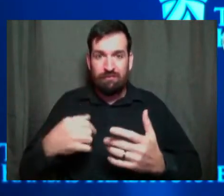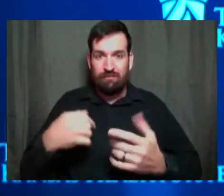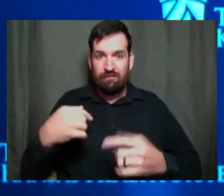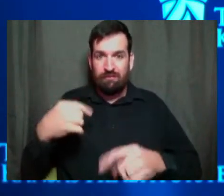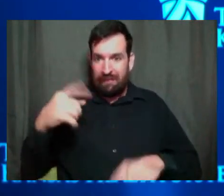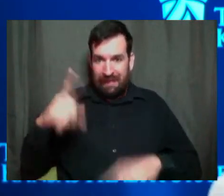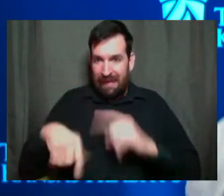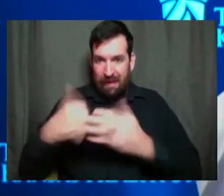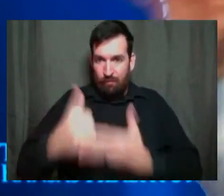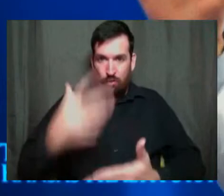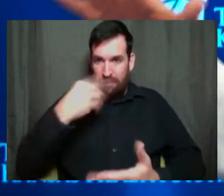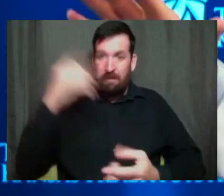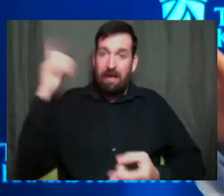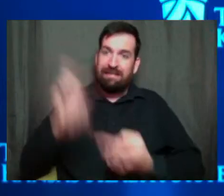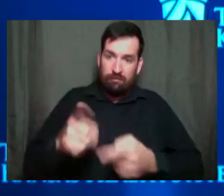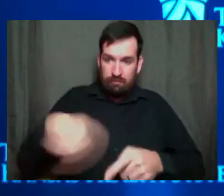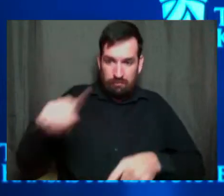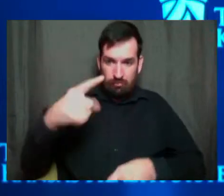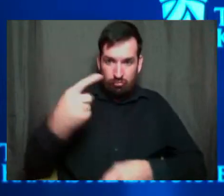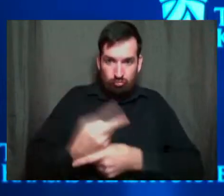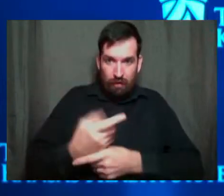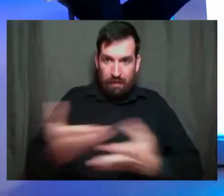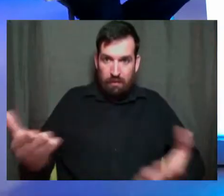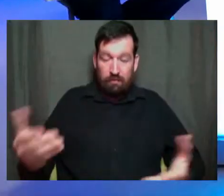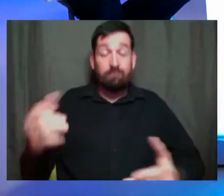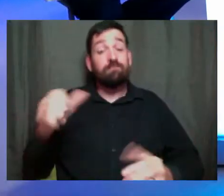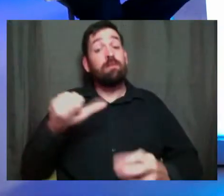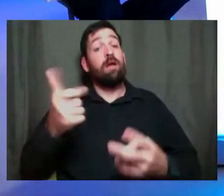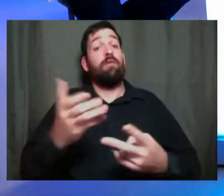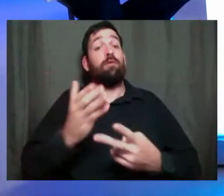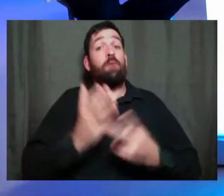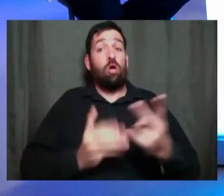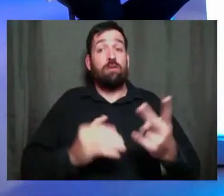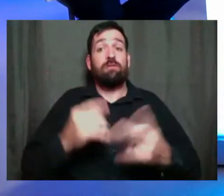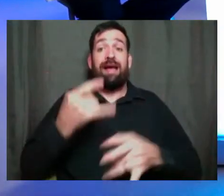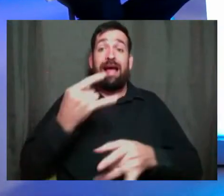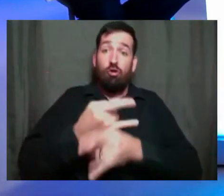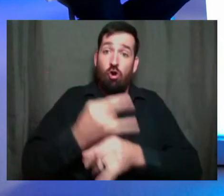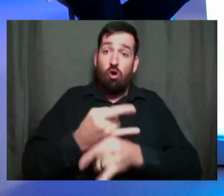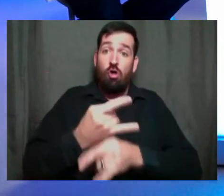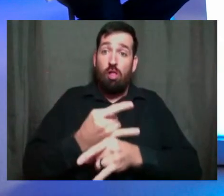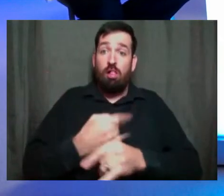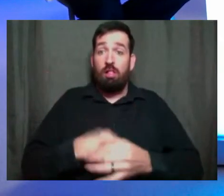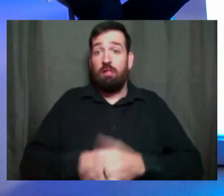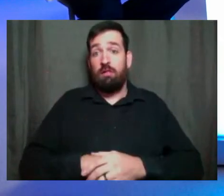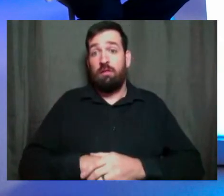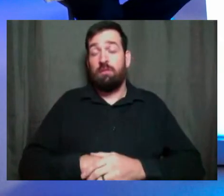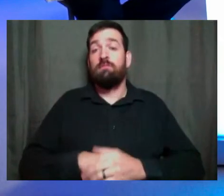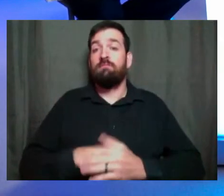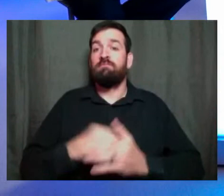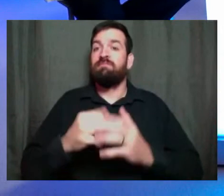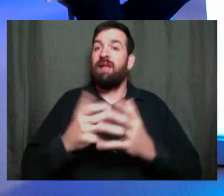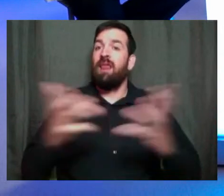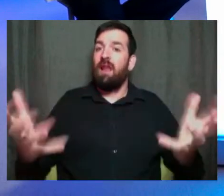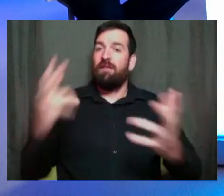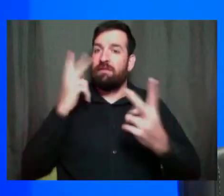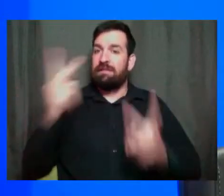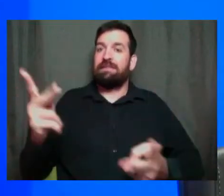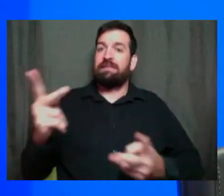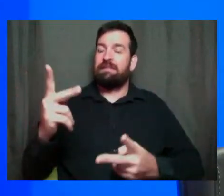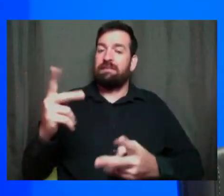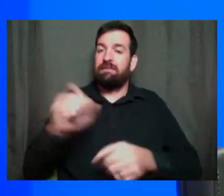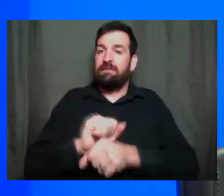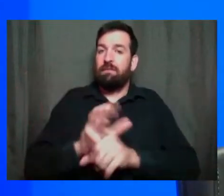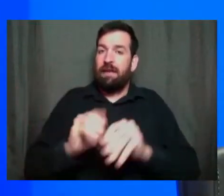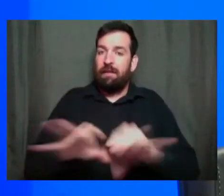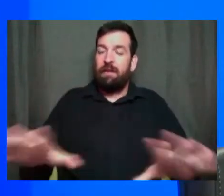do the right thing. Okay. And you the have other to big stop the doing other that. big part of this is alcohol and sleep, and that's Yep. probably a part of a lot of what we're seeing in the pandemic. You know, the rates of drinking